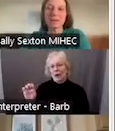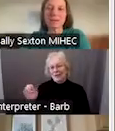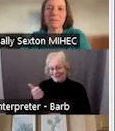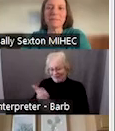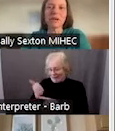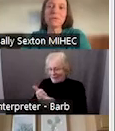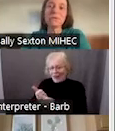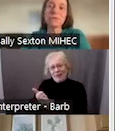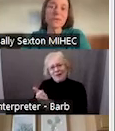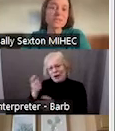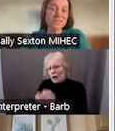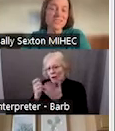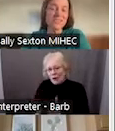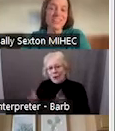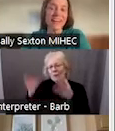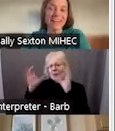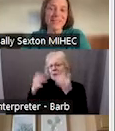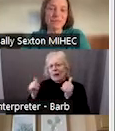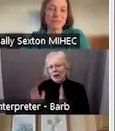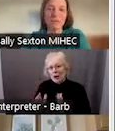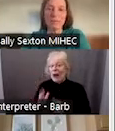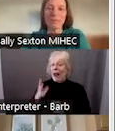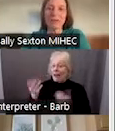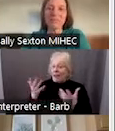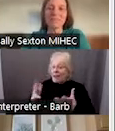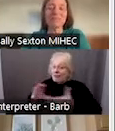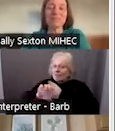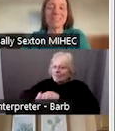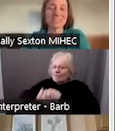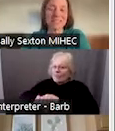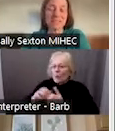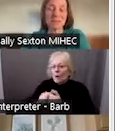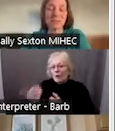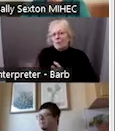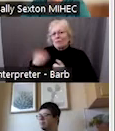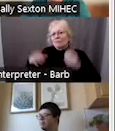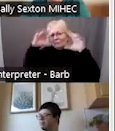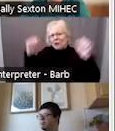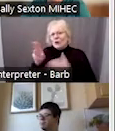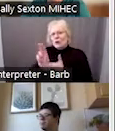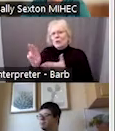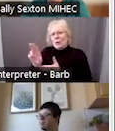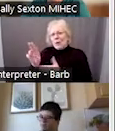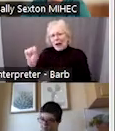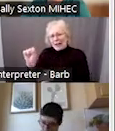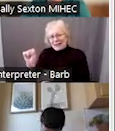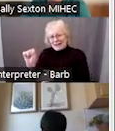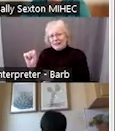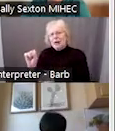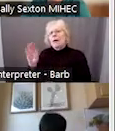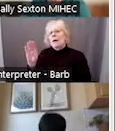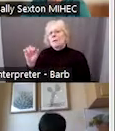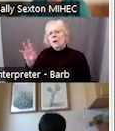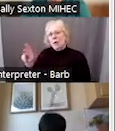basketball player who was once seen shaking hands with the former president of the United States, Barack Obama.